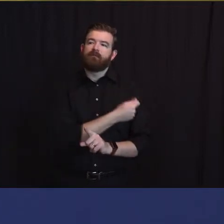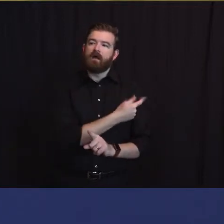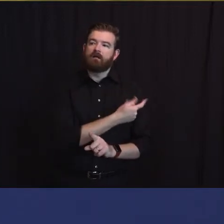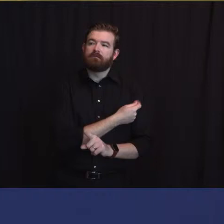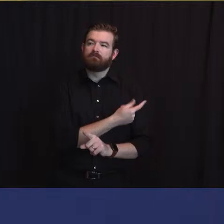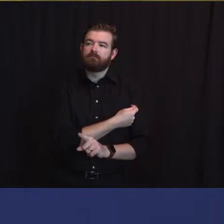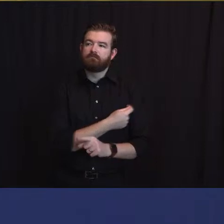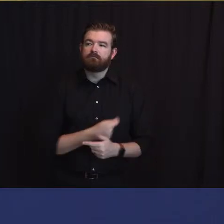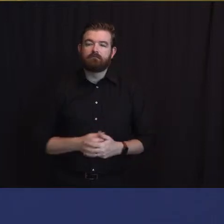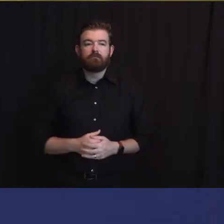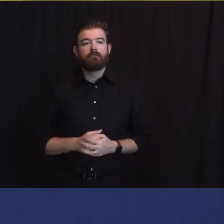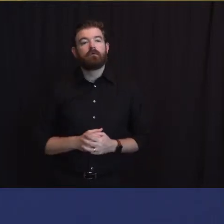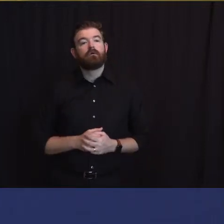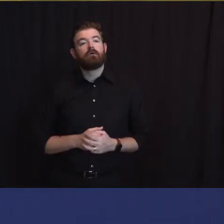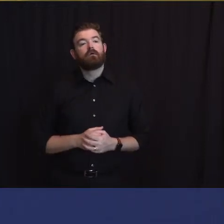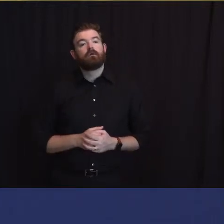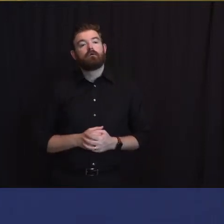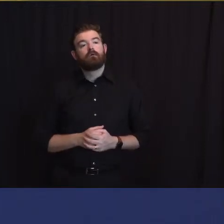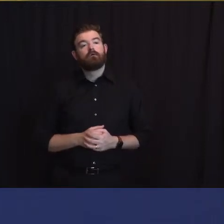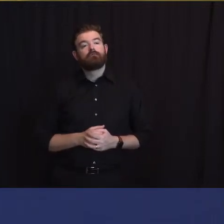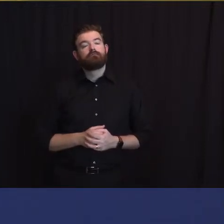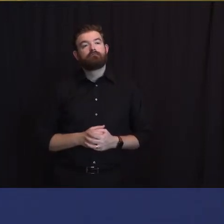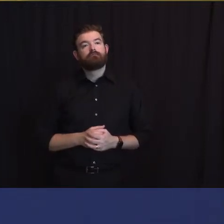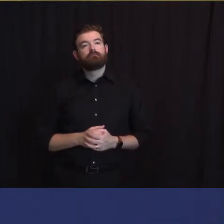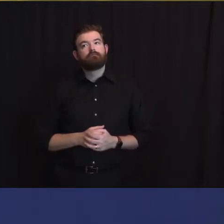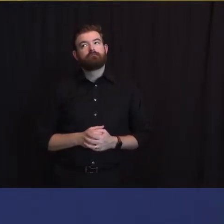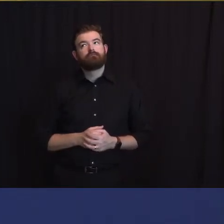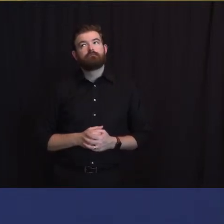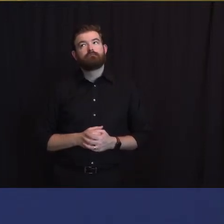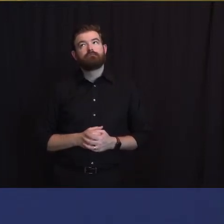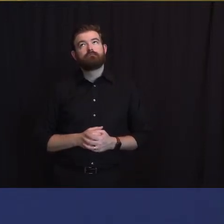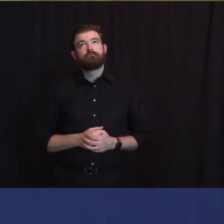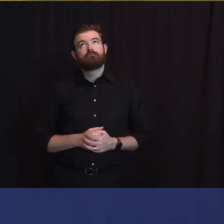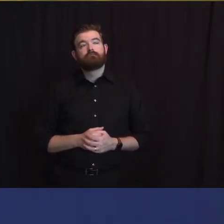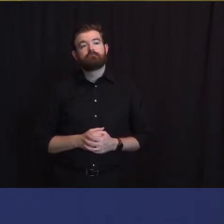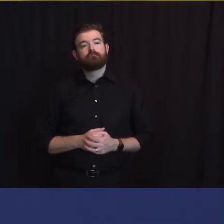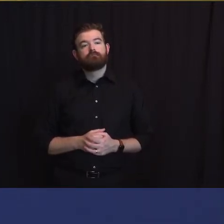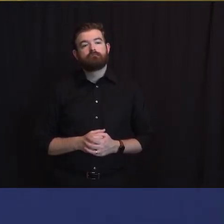owe to say it again to your question. I think you both asked a similar good question.